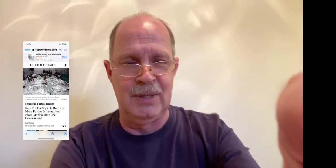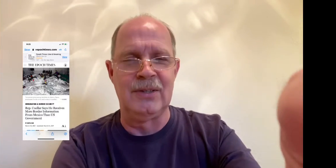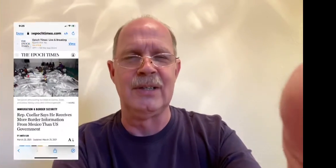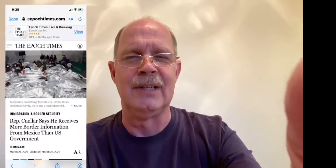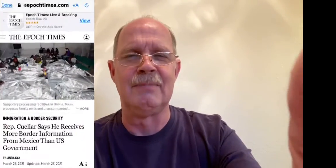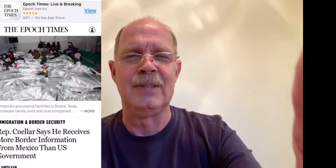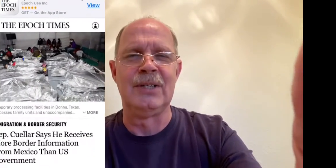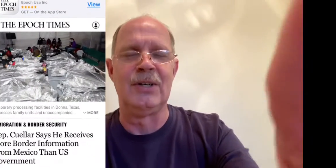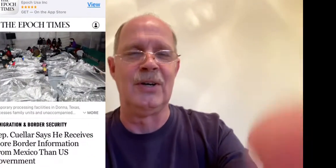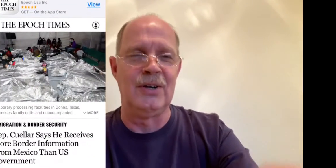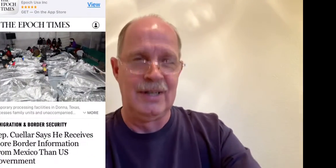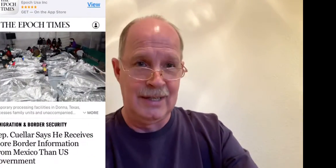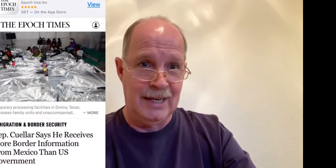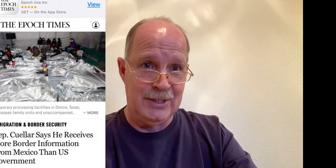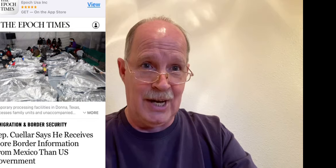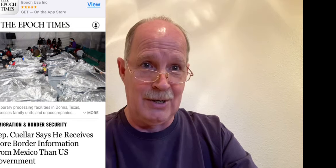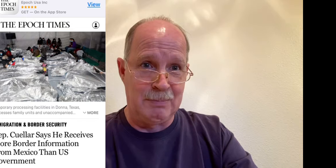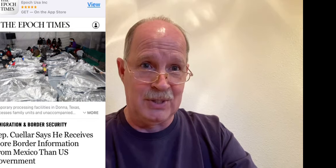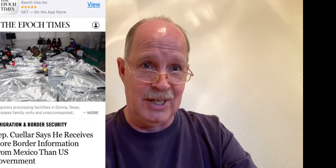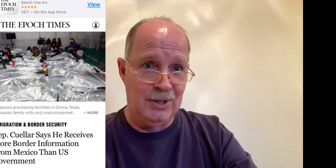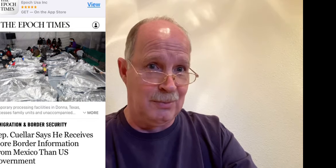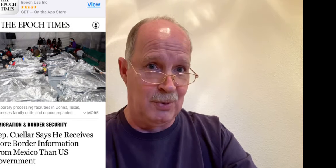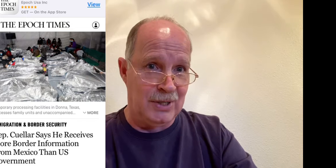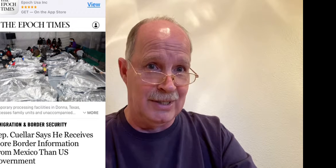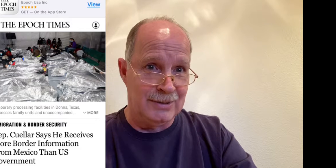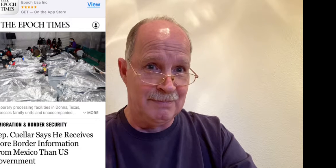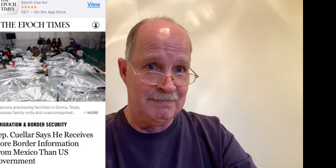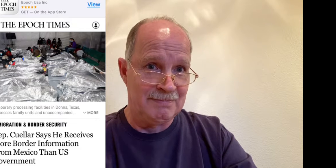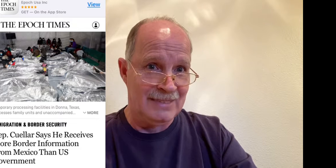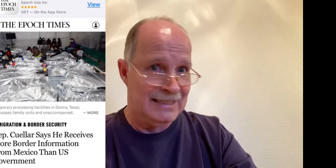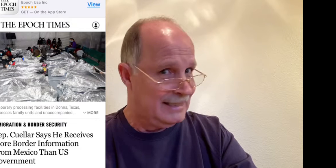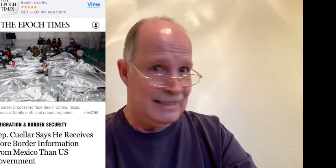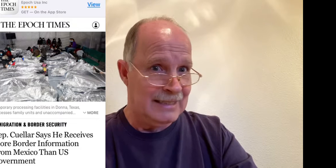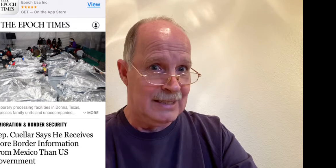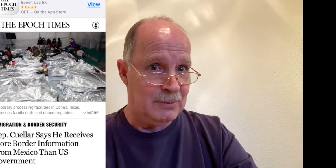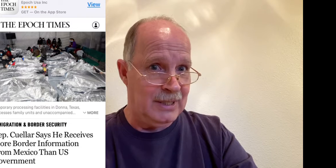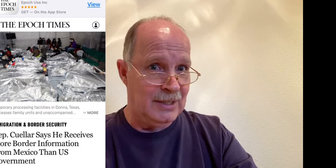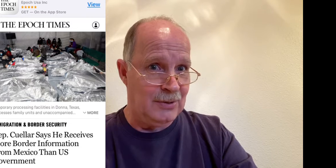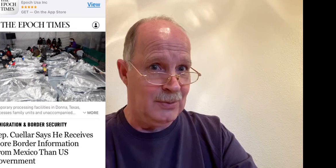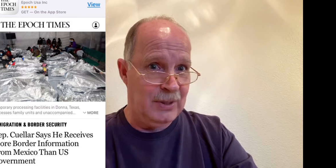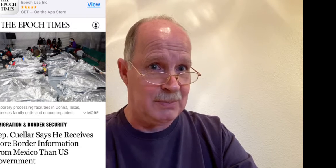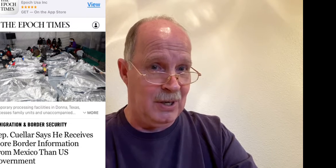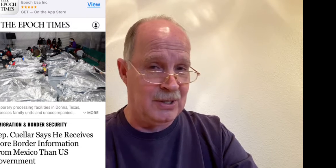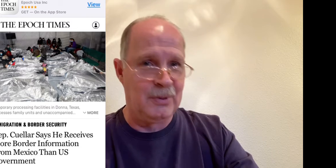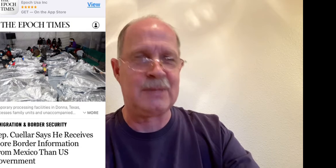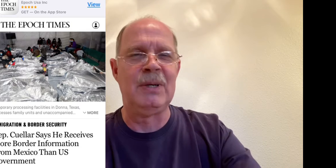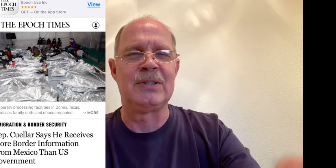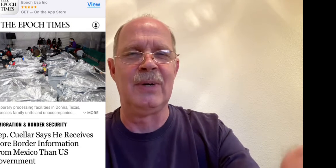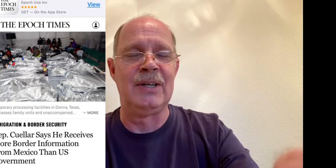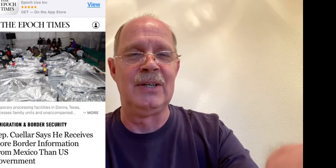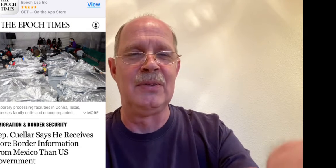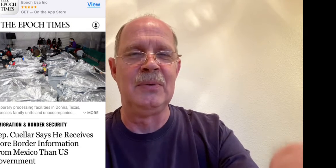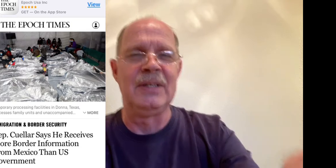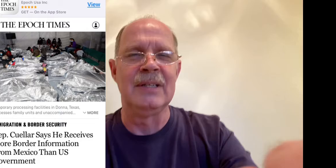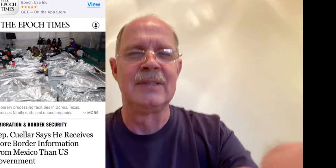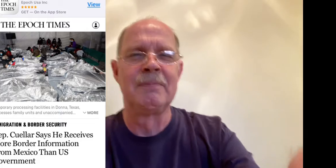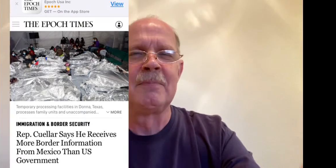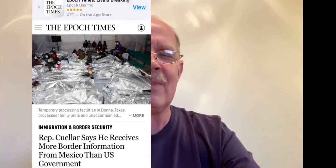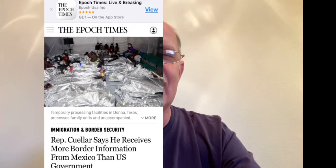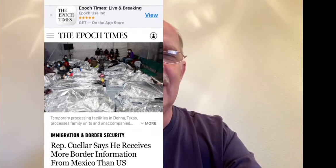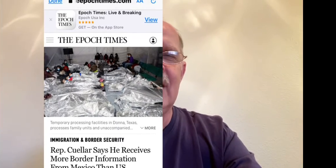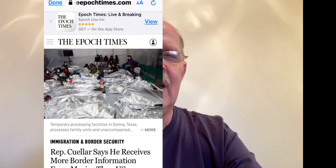Taco Bell tonight. Get her a $1 potato burrito. We know we spare no expense around here on the